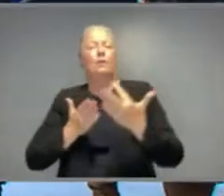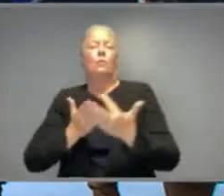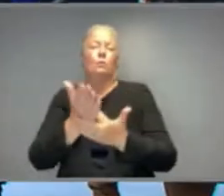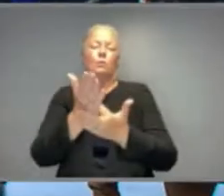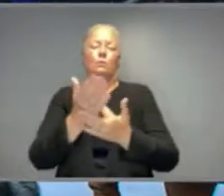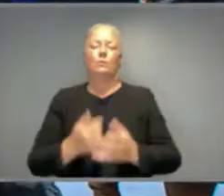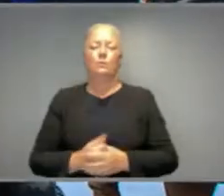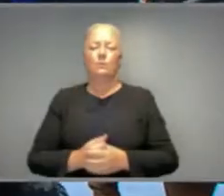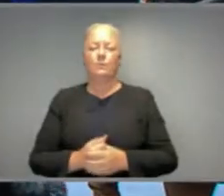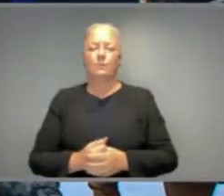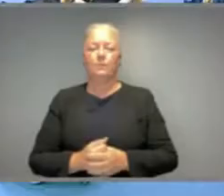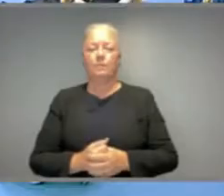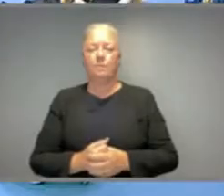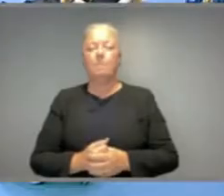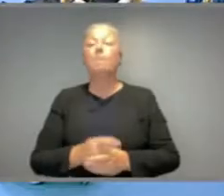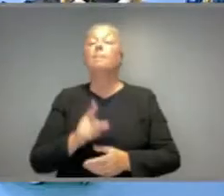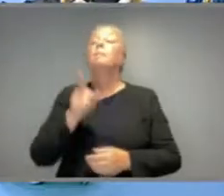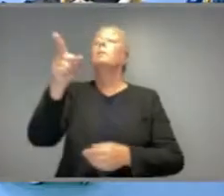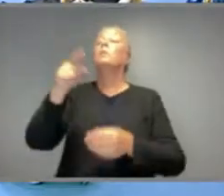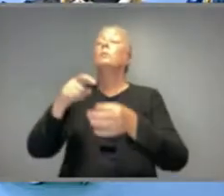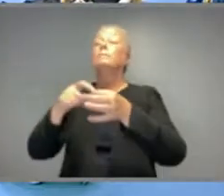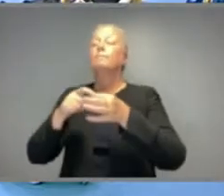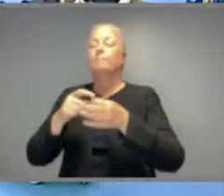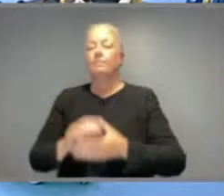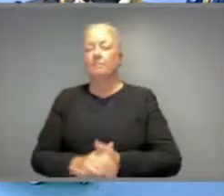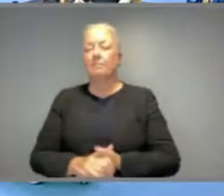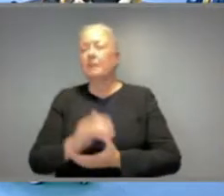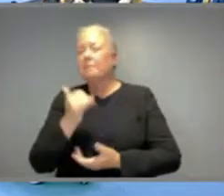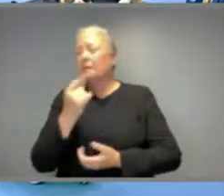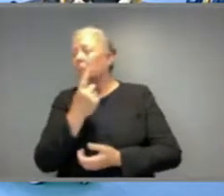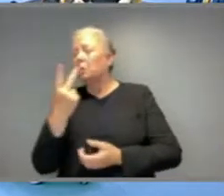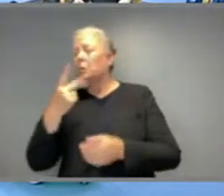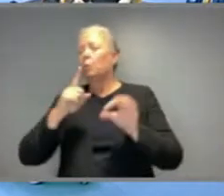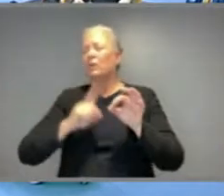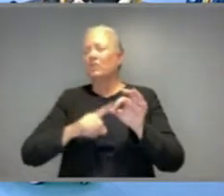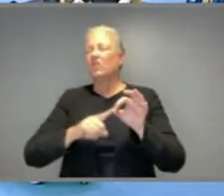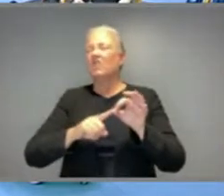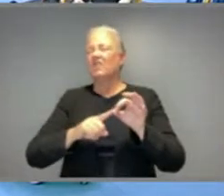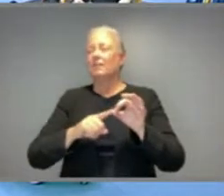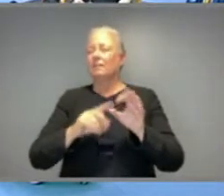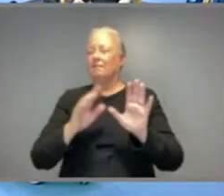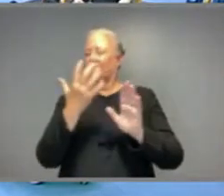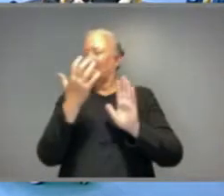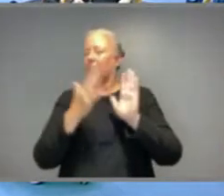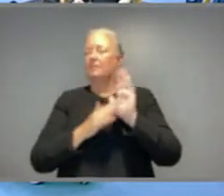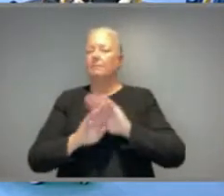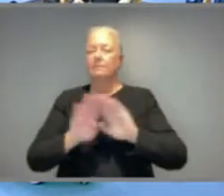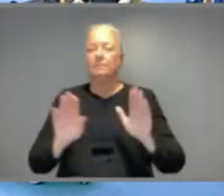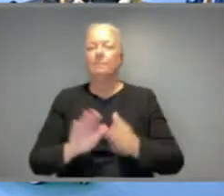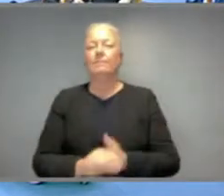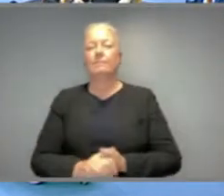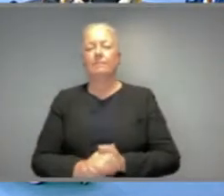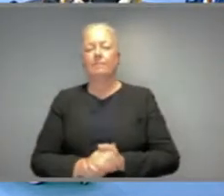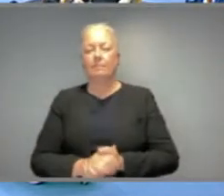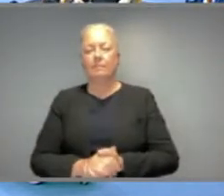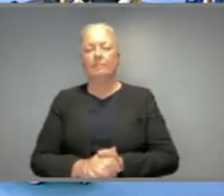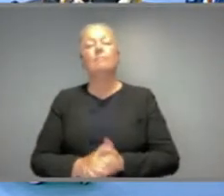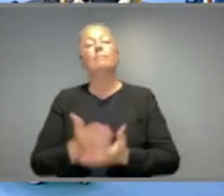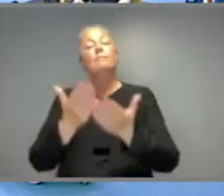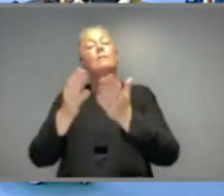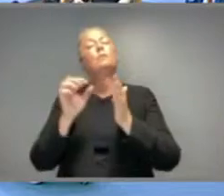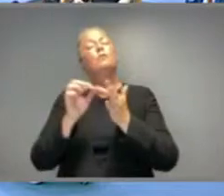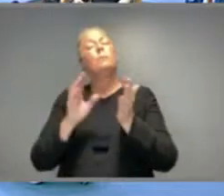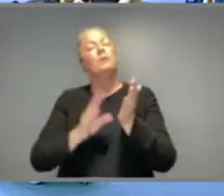back, and then have time for a couple more. We're going to have to be out in about 5 minutes. Yep. Prime Minister, just following on Claire's question on